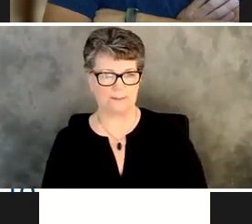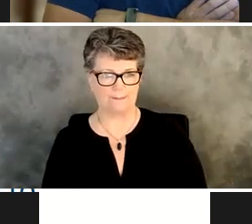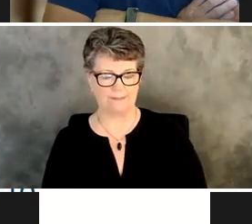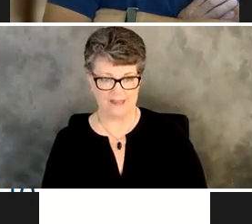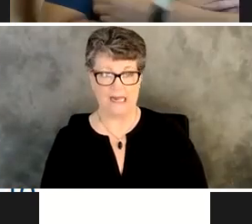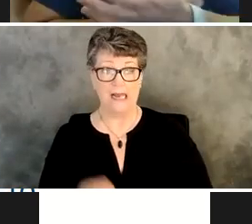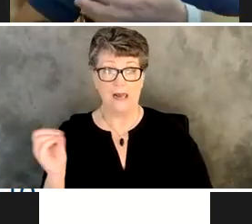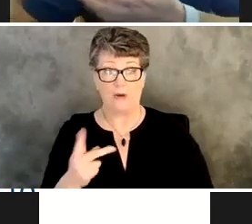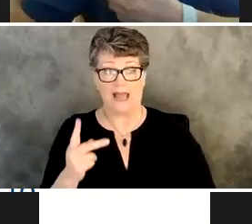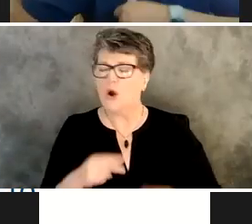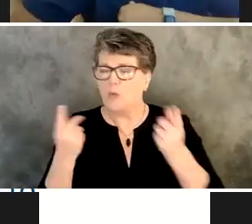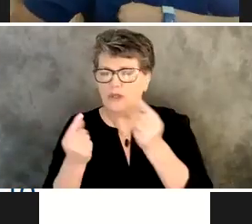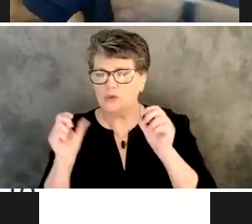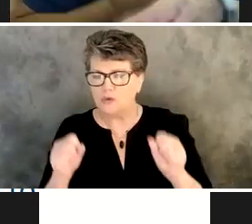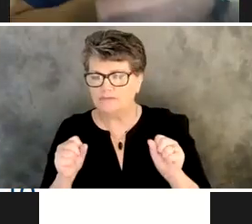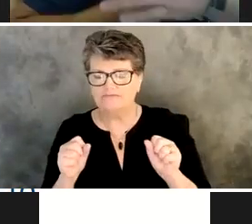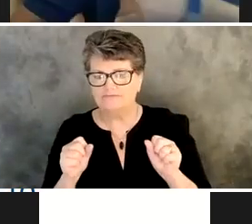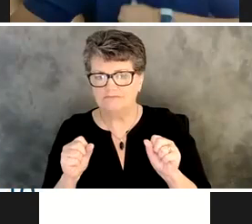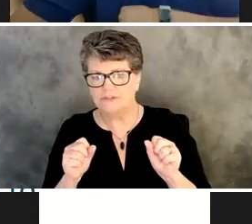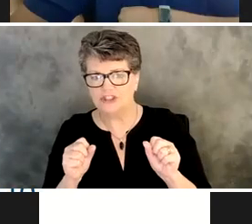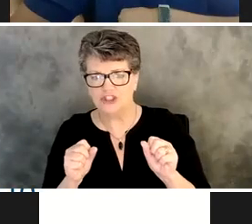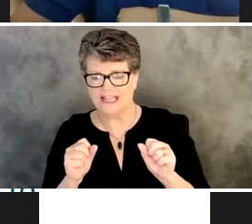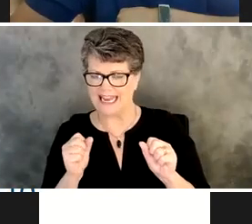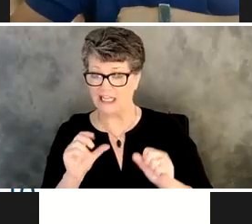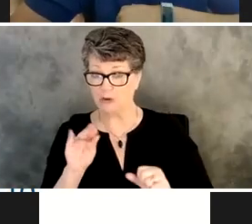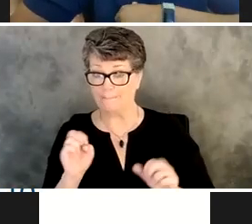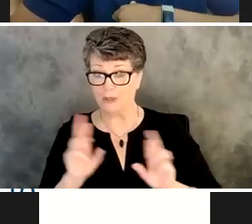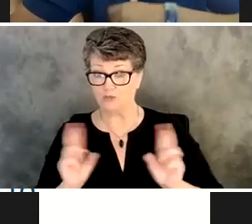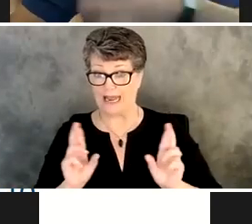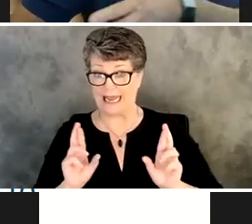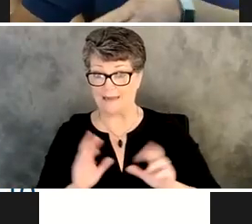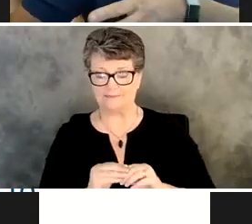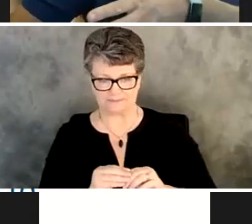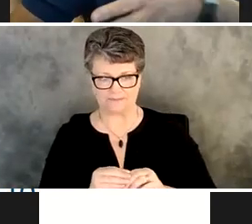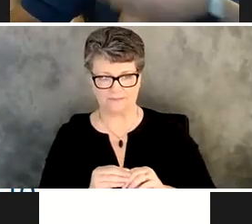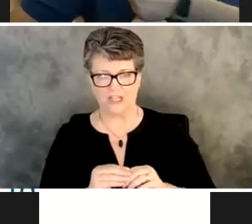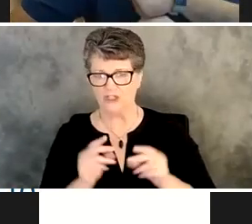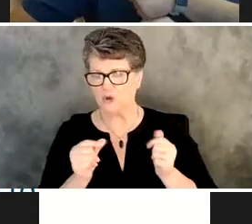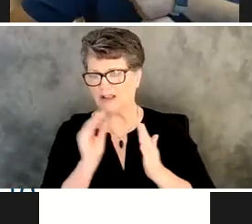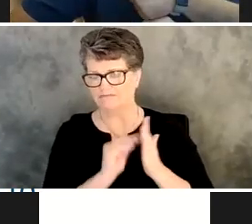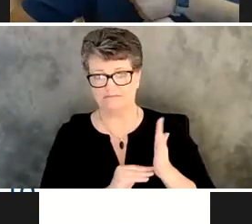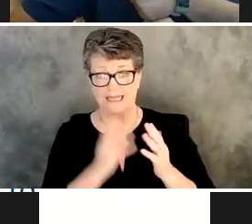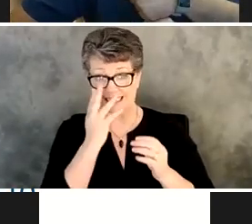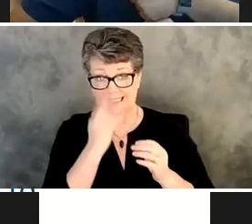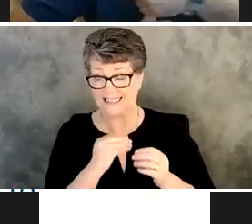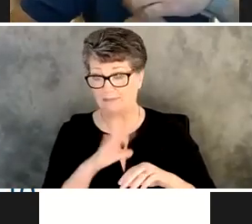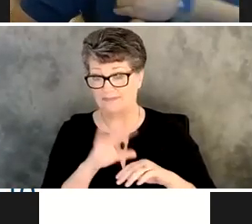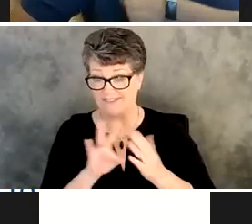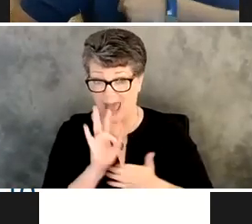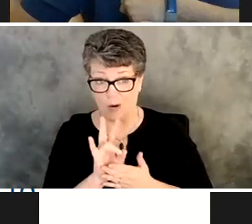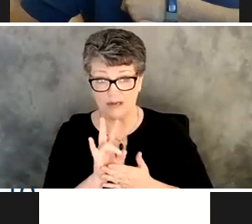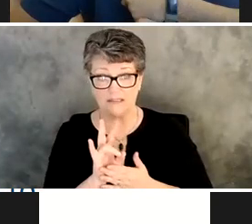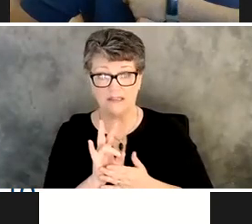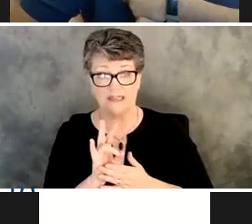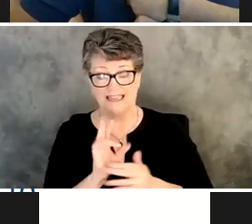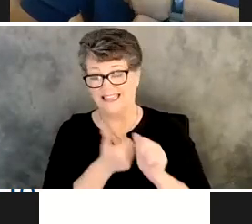Okay, so what are some things you can do though to just, you know, get your immune system ready? So here's just some quick pointers. You could sleep at least 7 hours, stay away